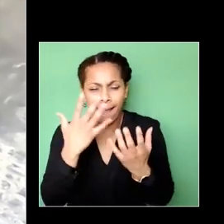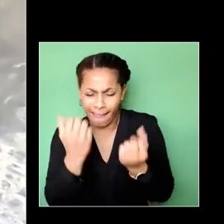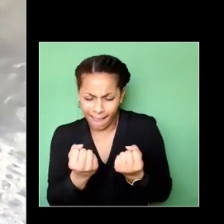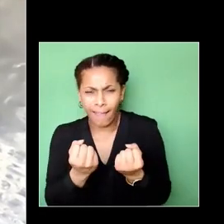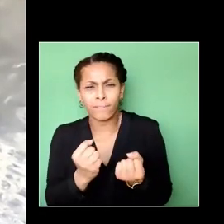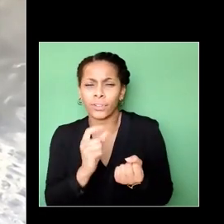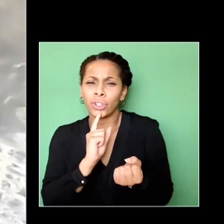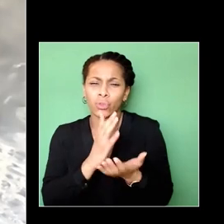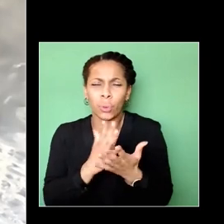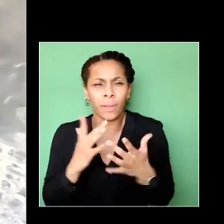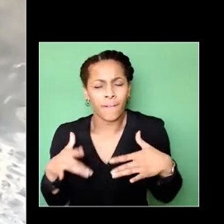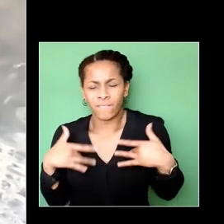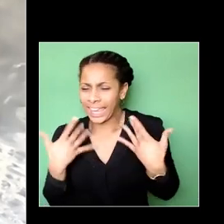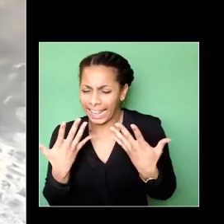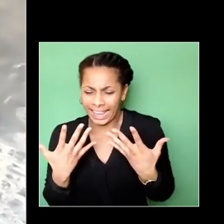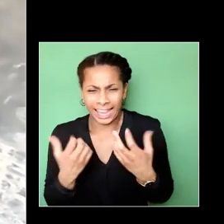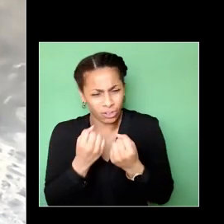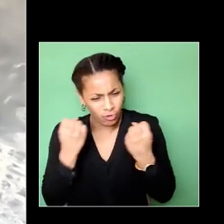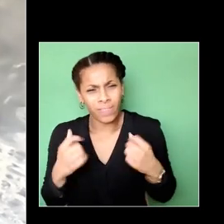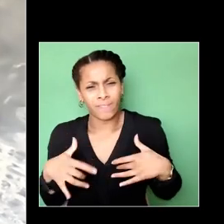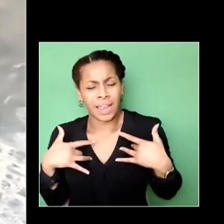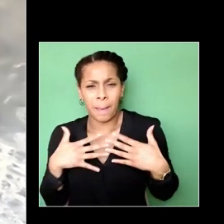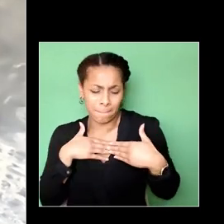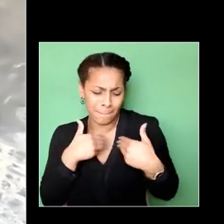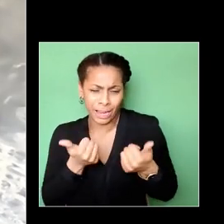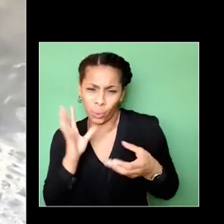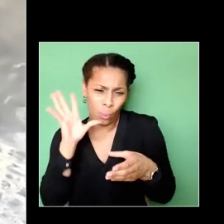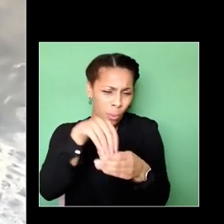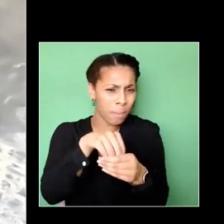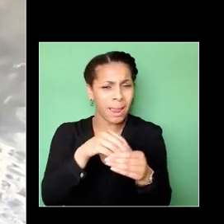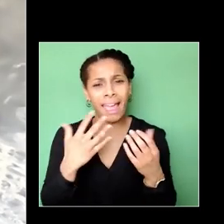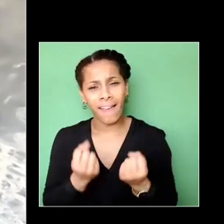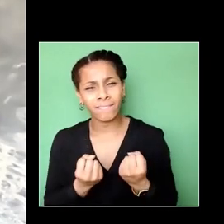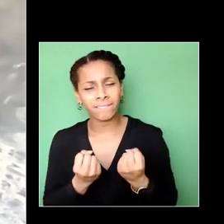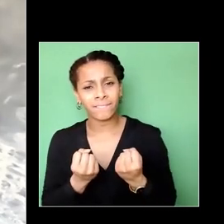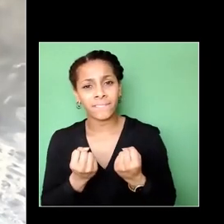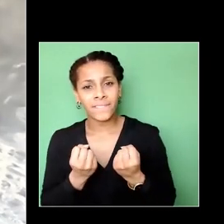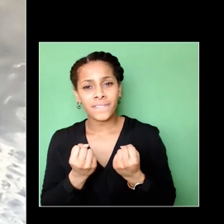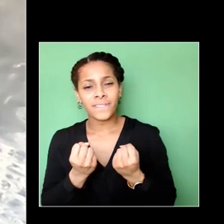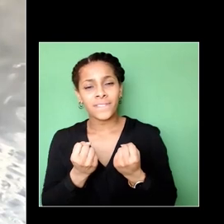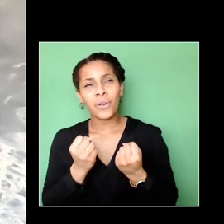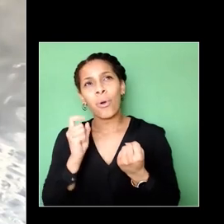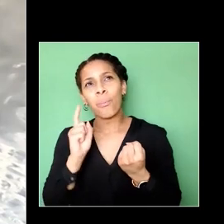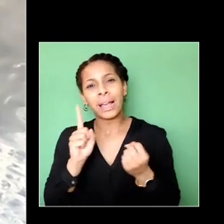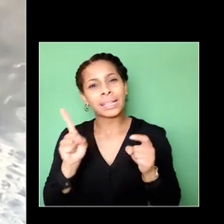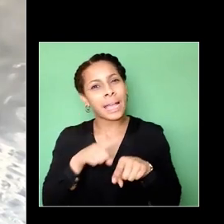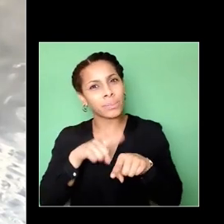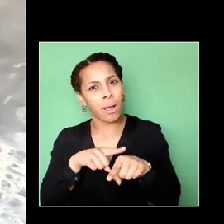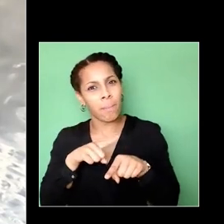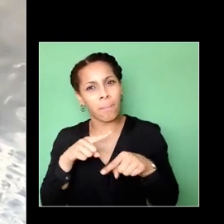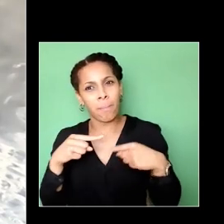of feeling and a strength of feeling and a truth of passion. There's also always a very strong sense that I'm